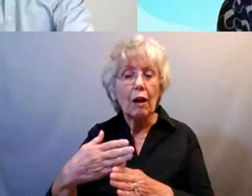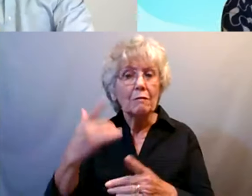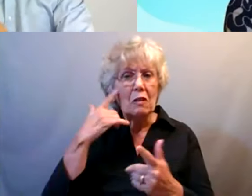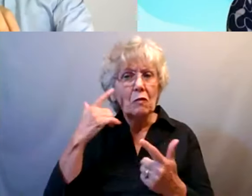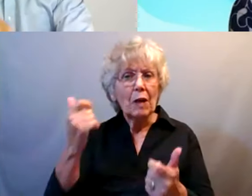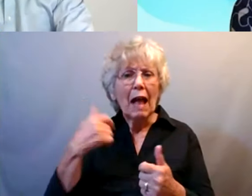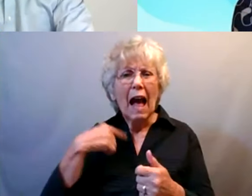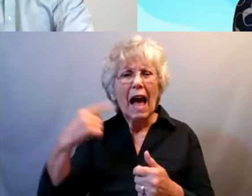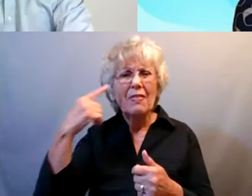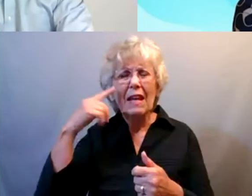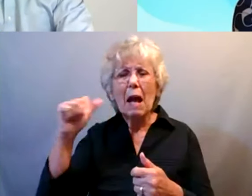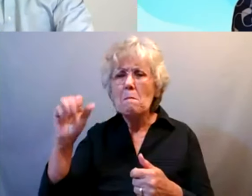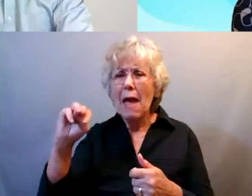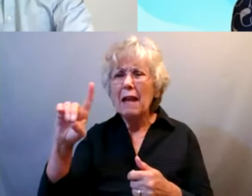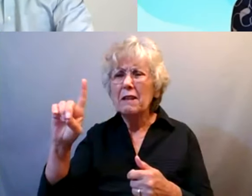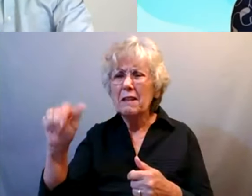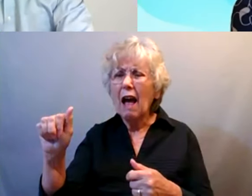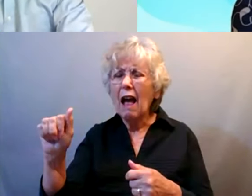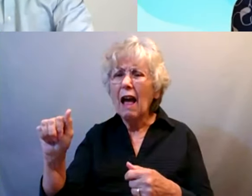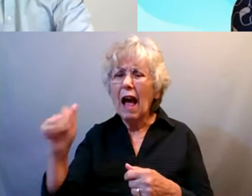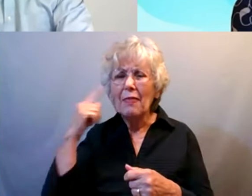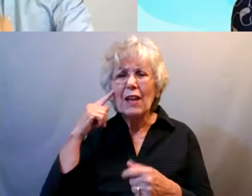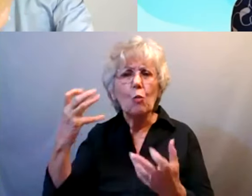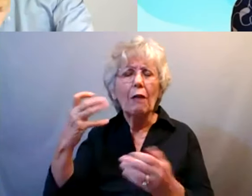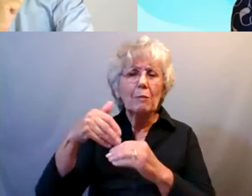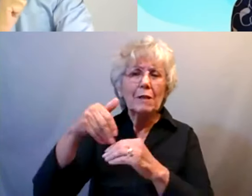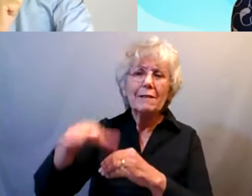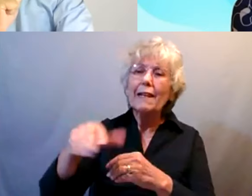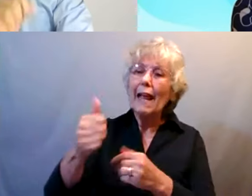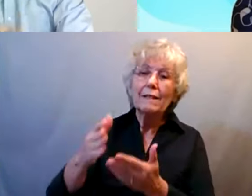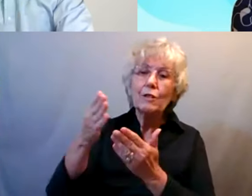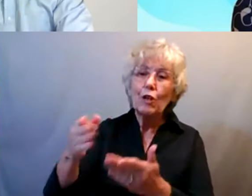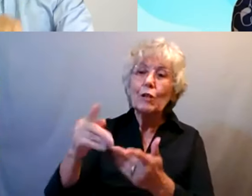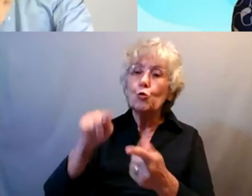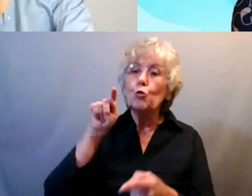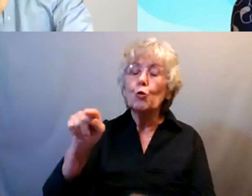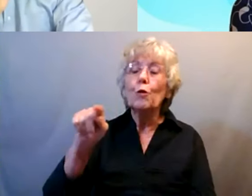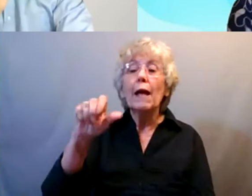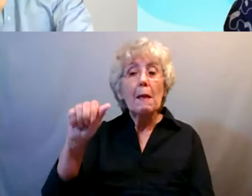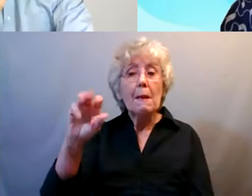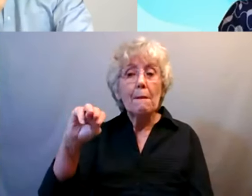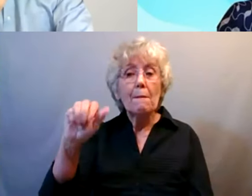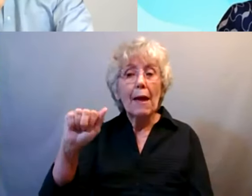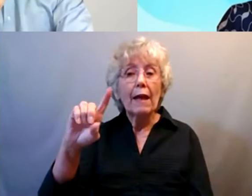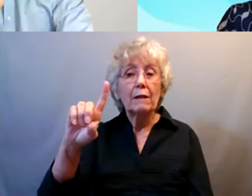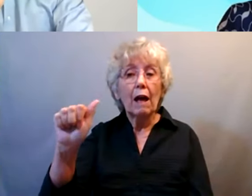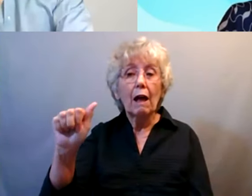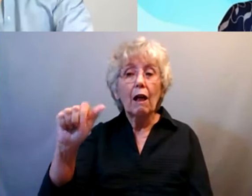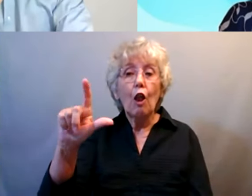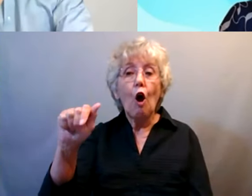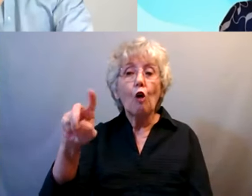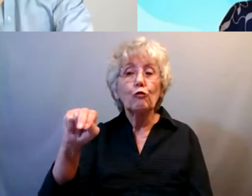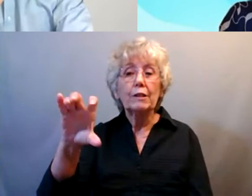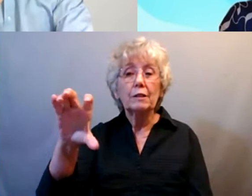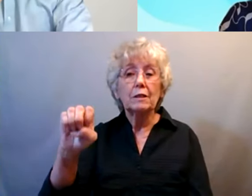and correct me if I'm wrong, but you would like those to go to you. Any suggestions, Amanda Lawrence, and you can share